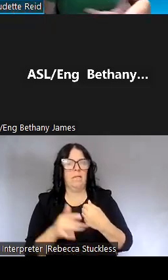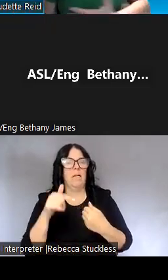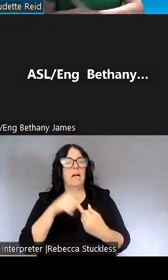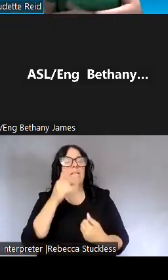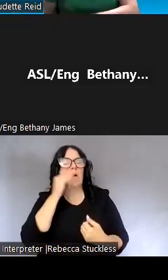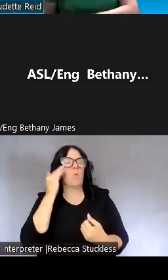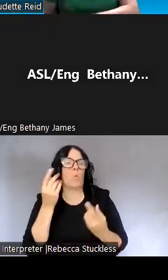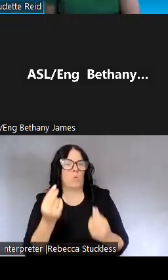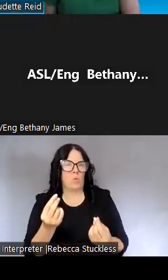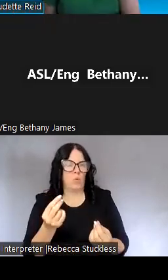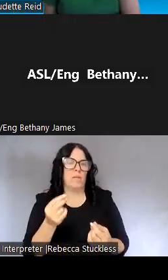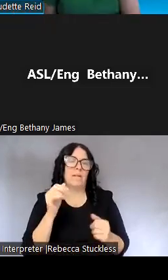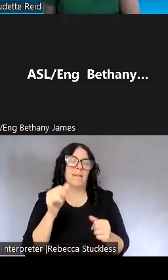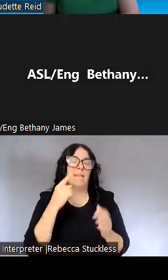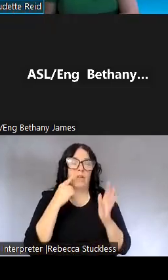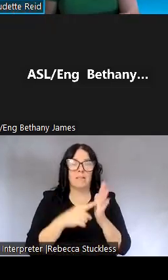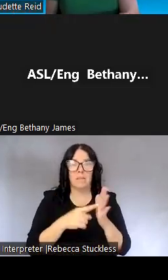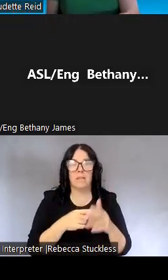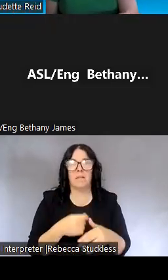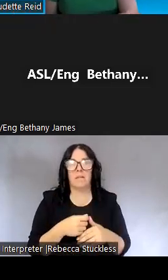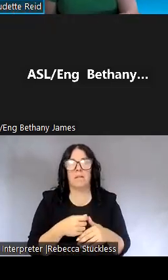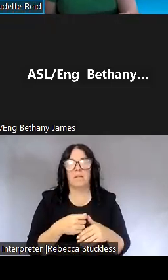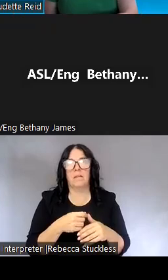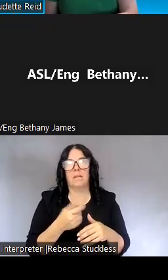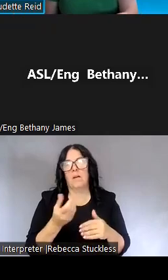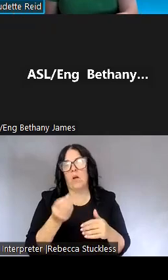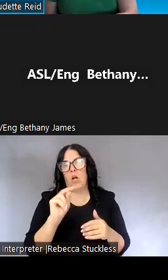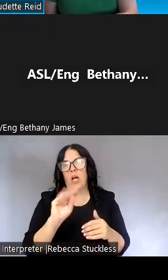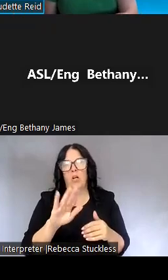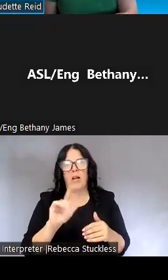you can use it to start your favorite speech features like live